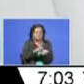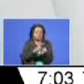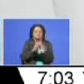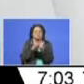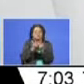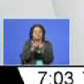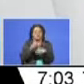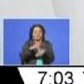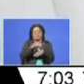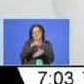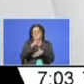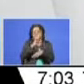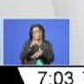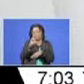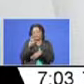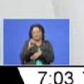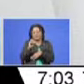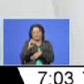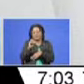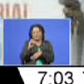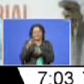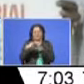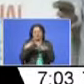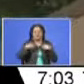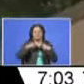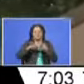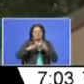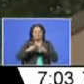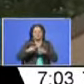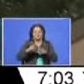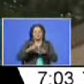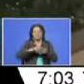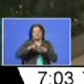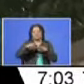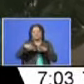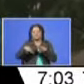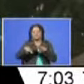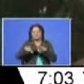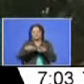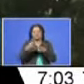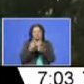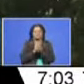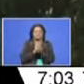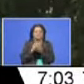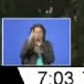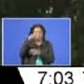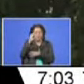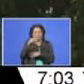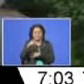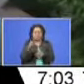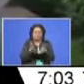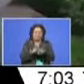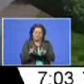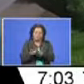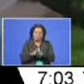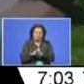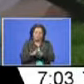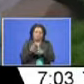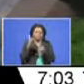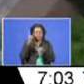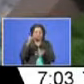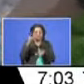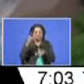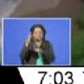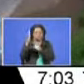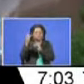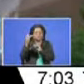to have an amicable resolution moving forward. The Prime Minister says he's also looking forward to fruitful discussions